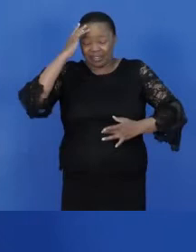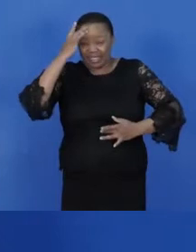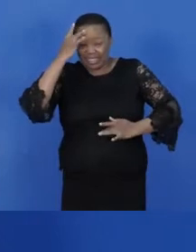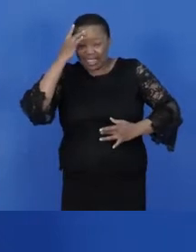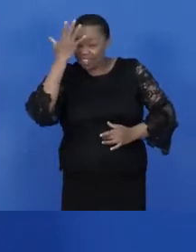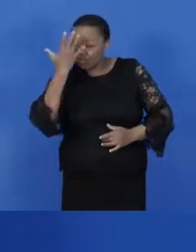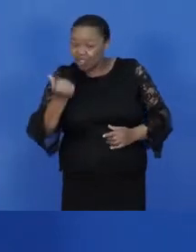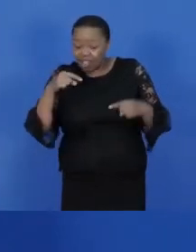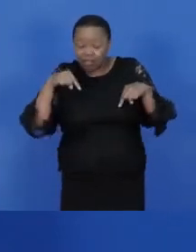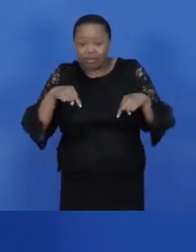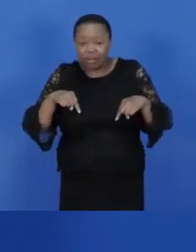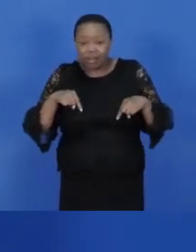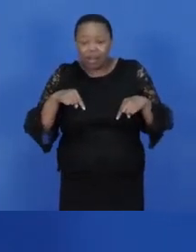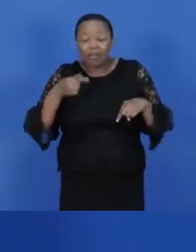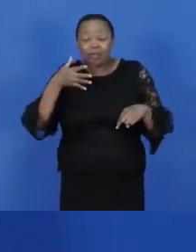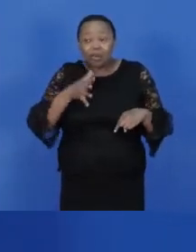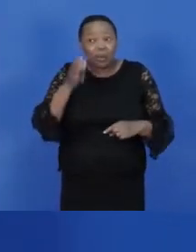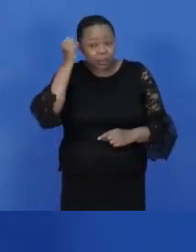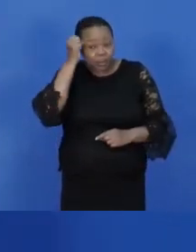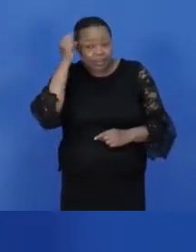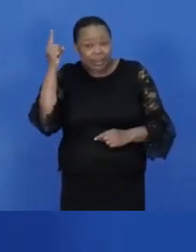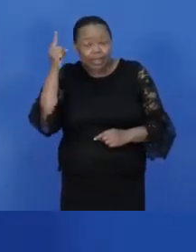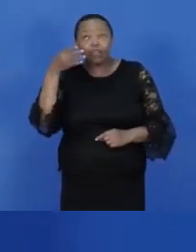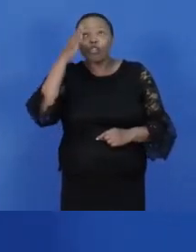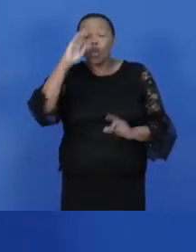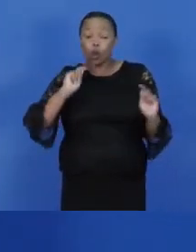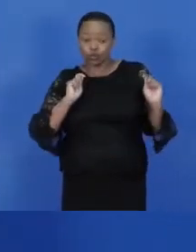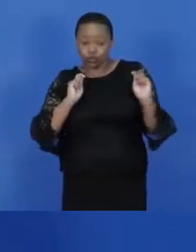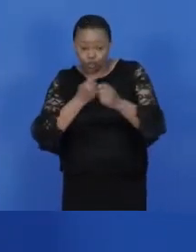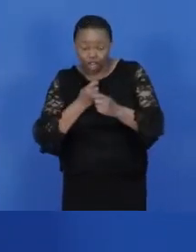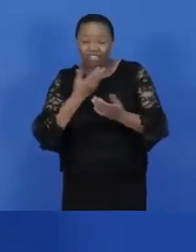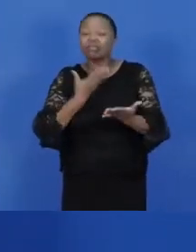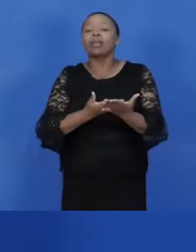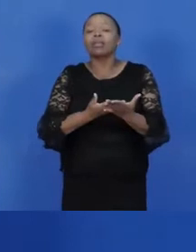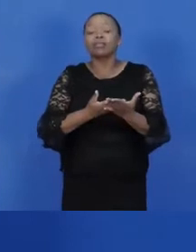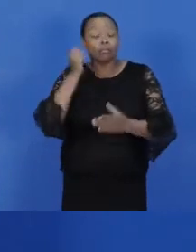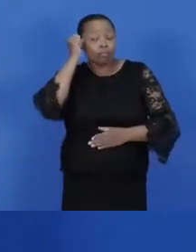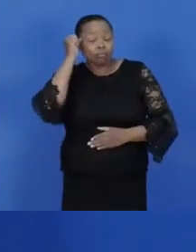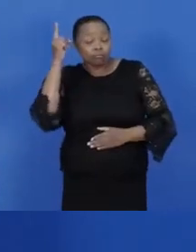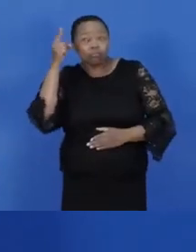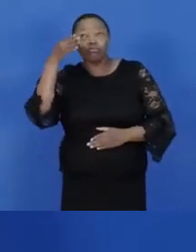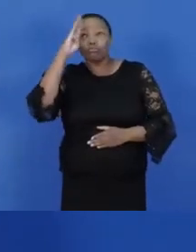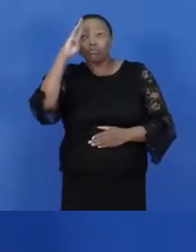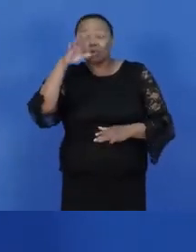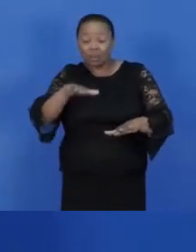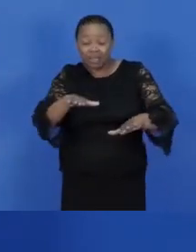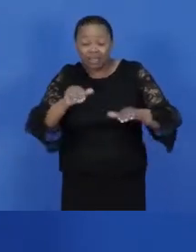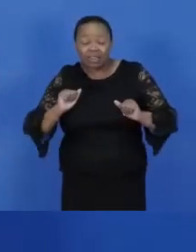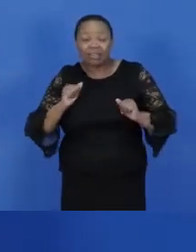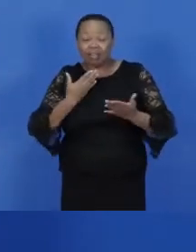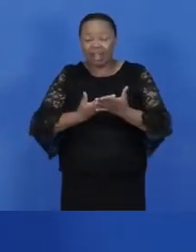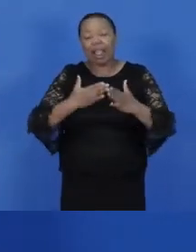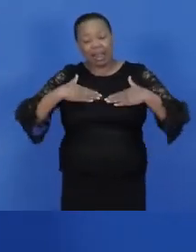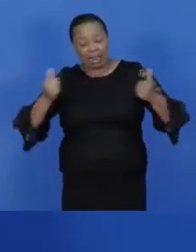disease that is in you at this particular time, I want you to understand that God can change the situation. I want you to understand that God can deliver you out